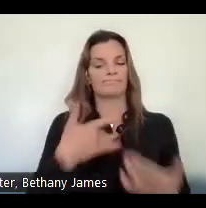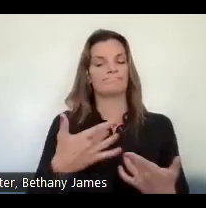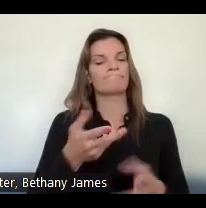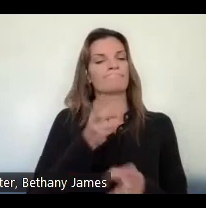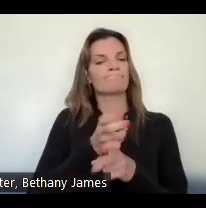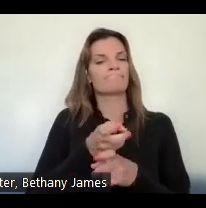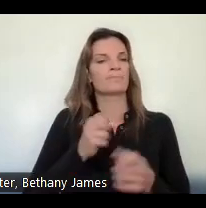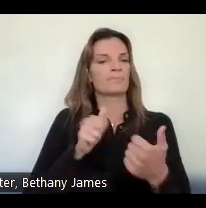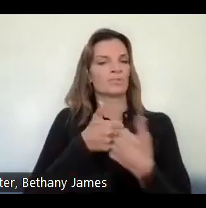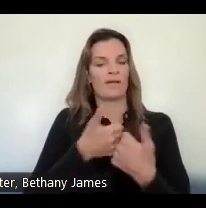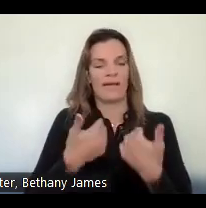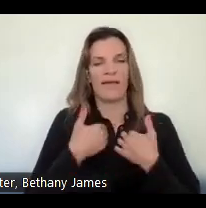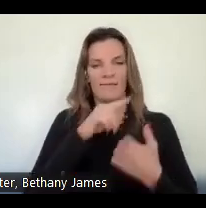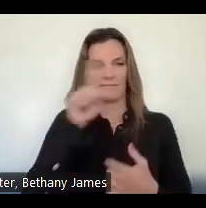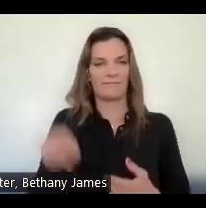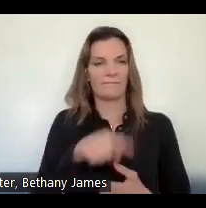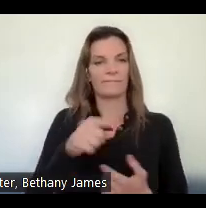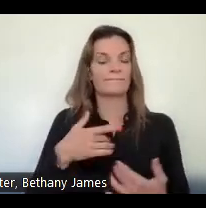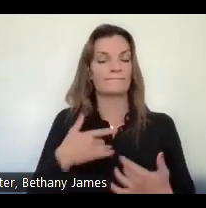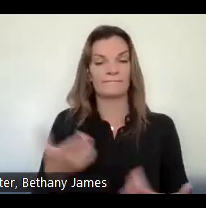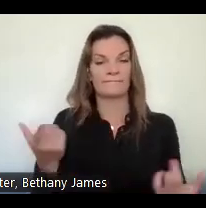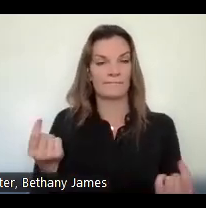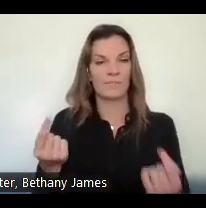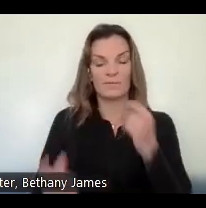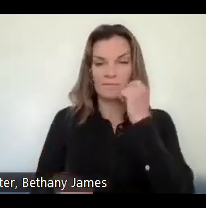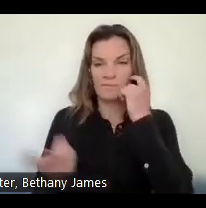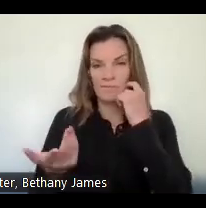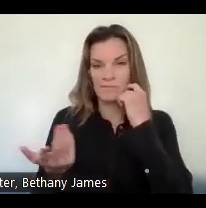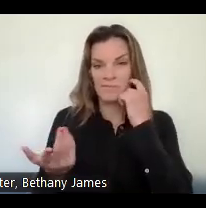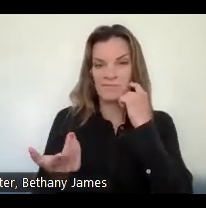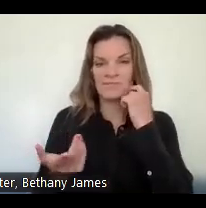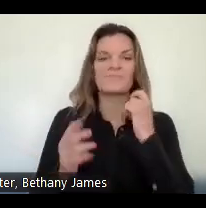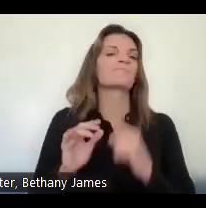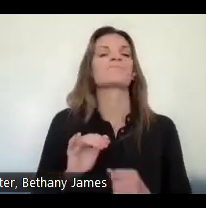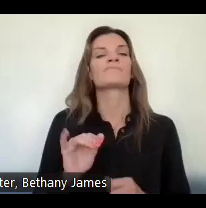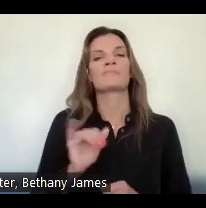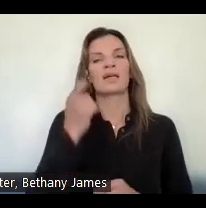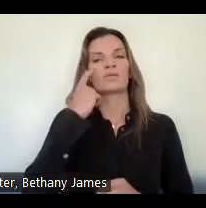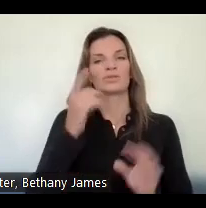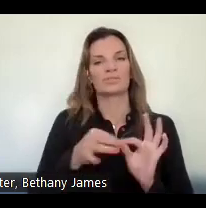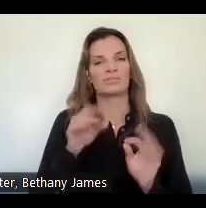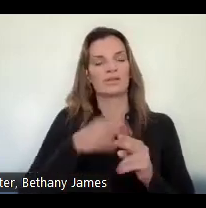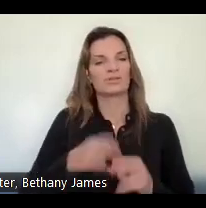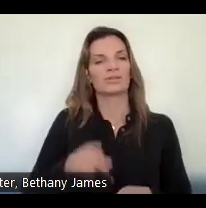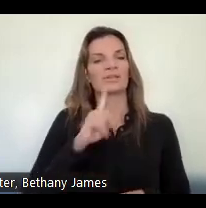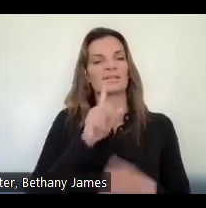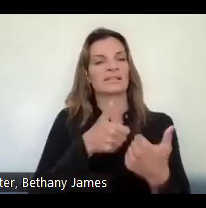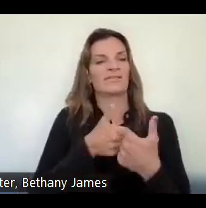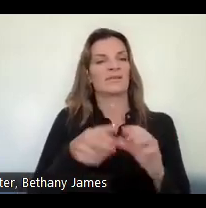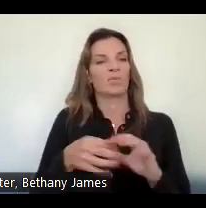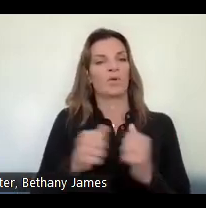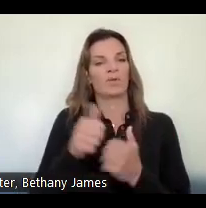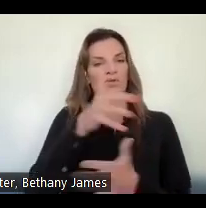individuals. So some common workplace challenges include, as mentioned by our friends from Autism Alliance, difficulty with social skills and